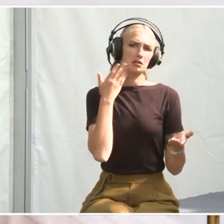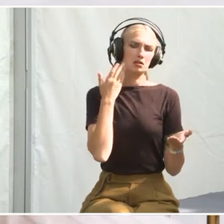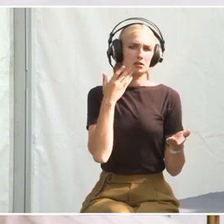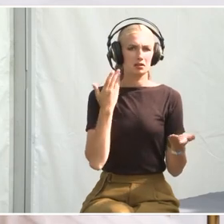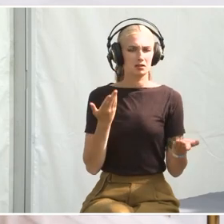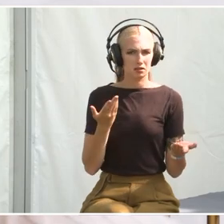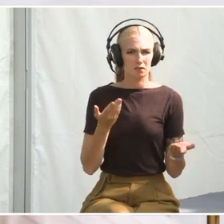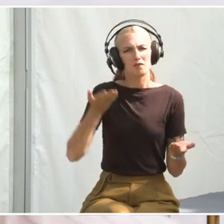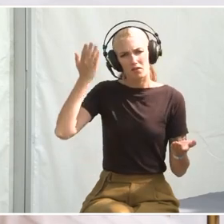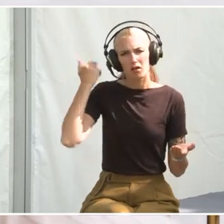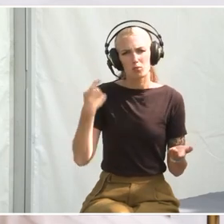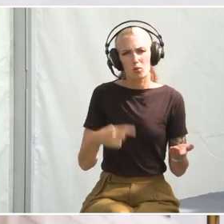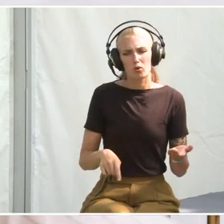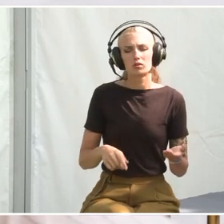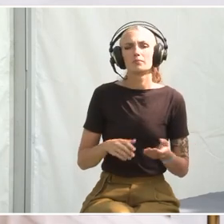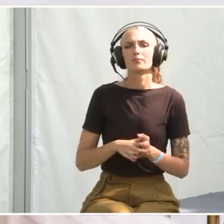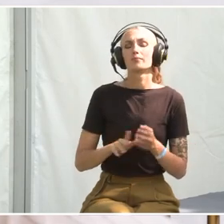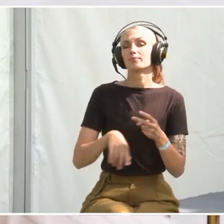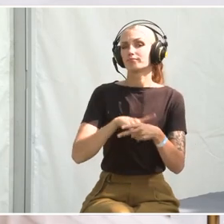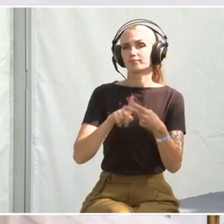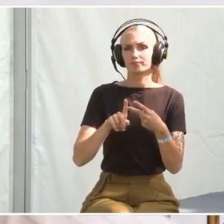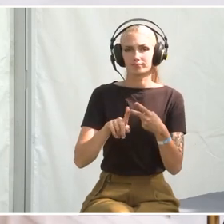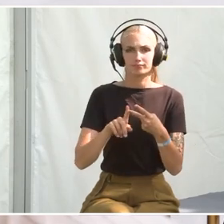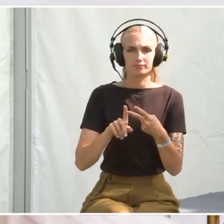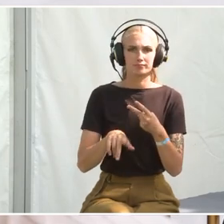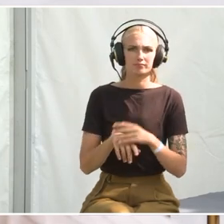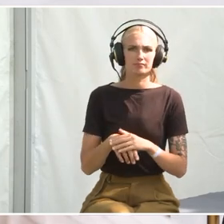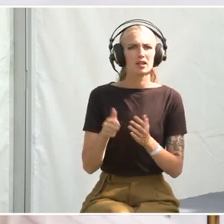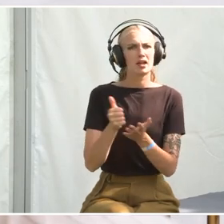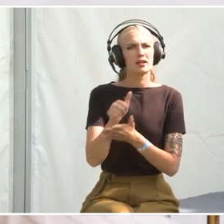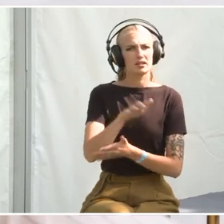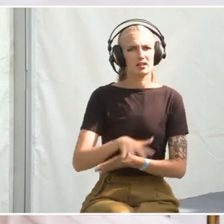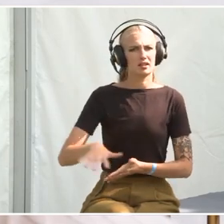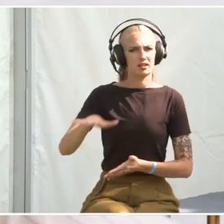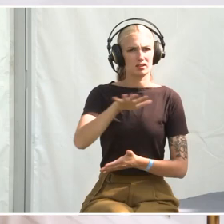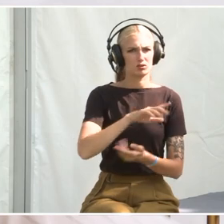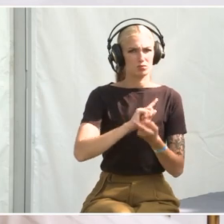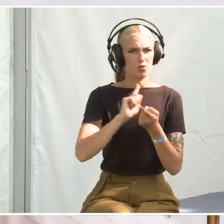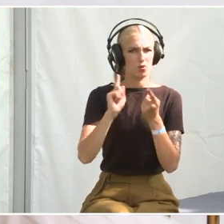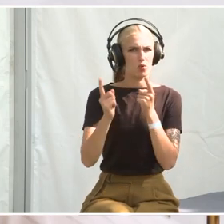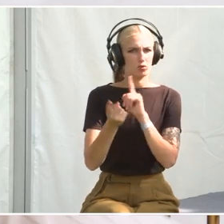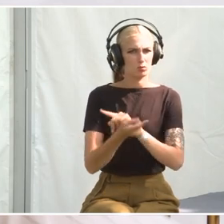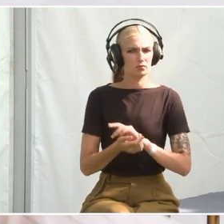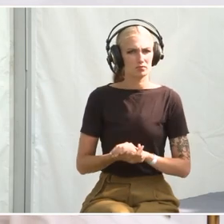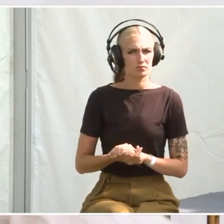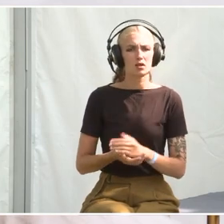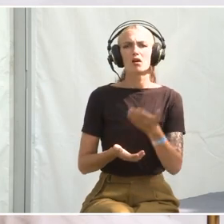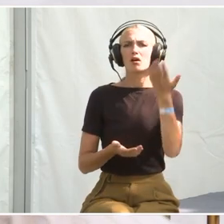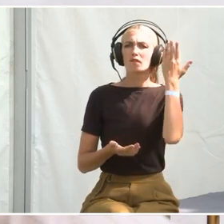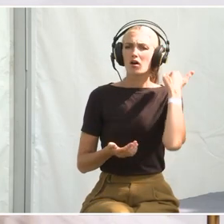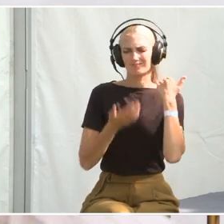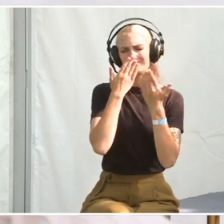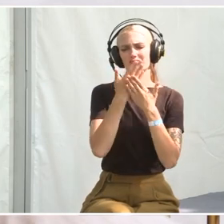part of that is also that our built environment also has shifted a lot. We used to just take